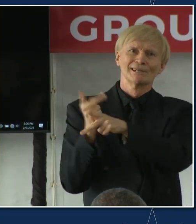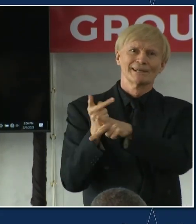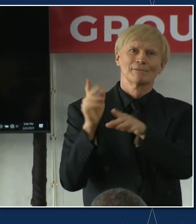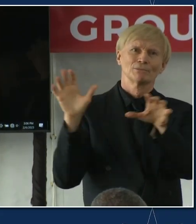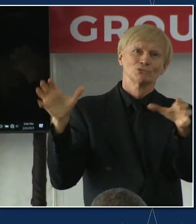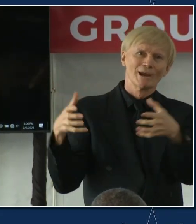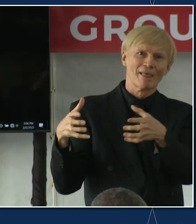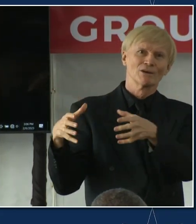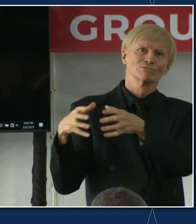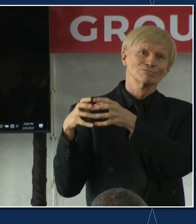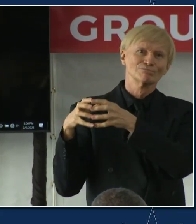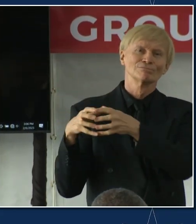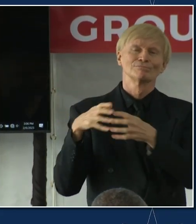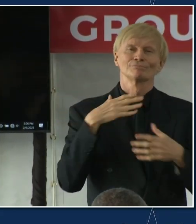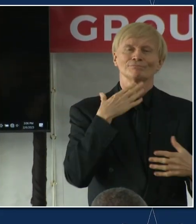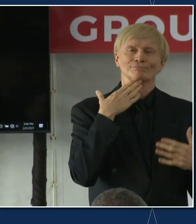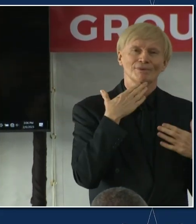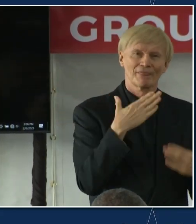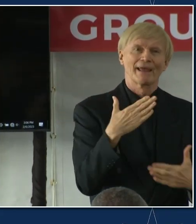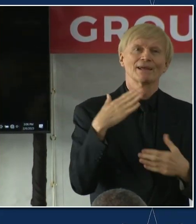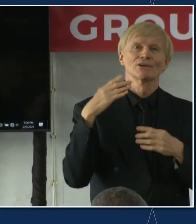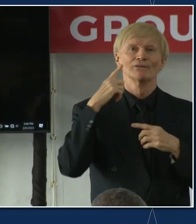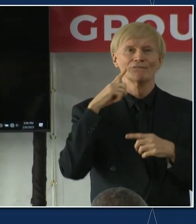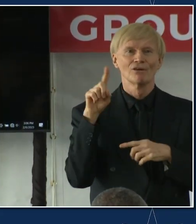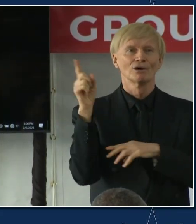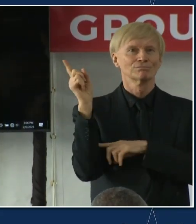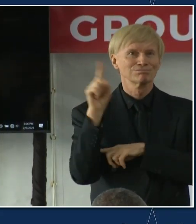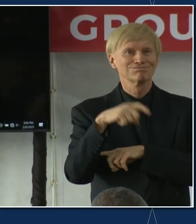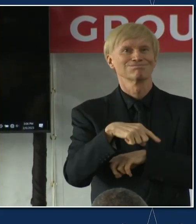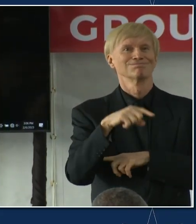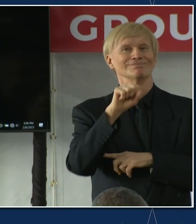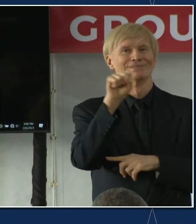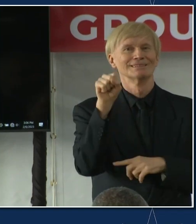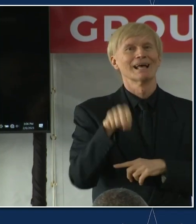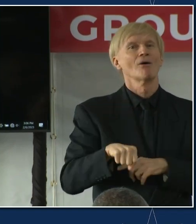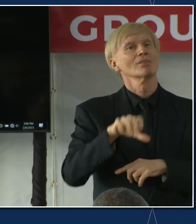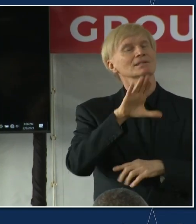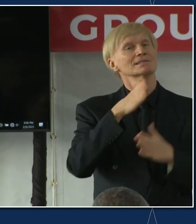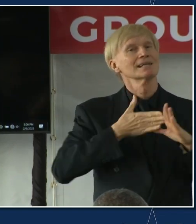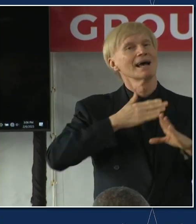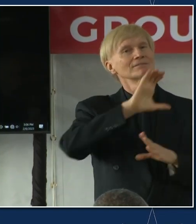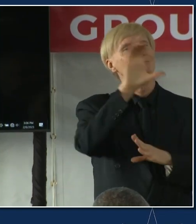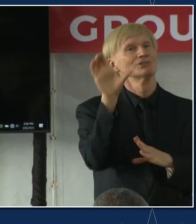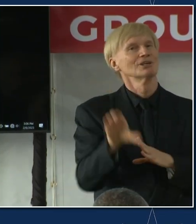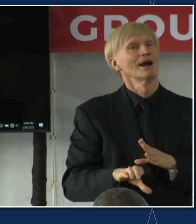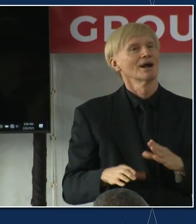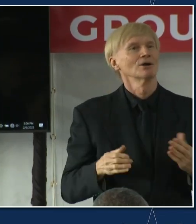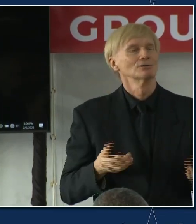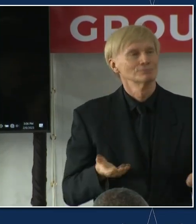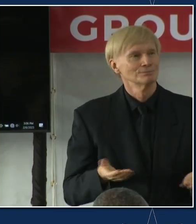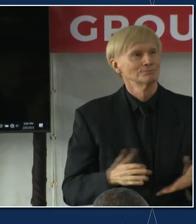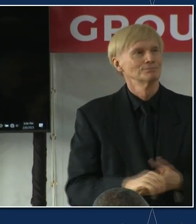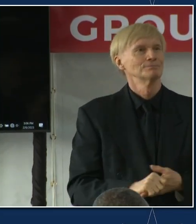you, man. Thank you for venturing down to the south side of Chicago at a moment's notice.